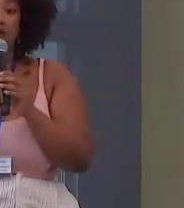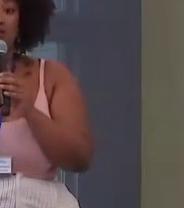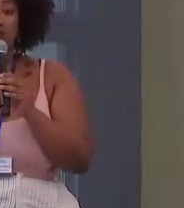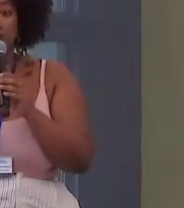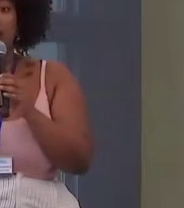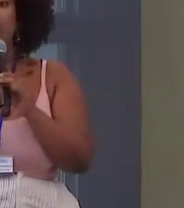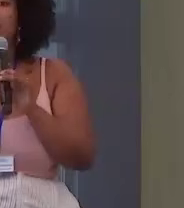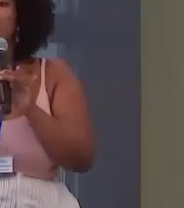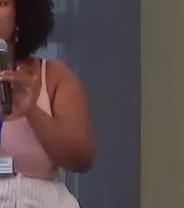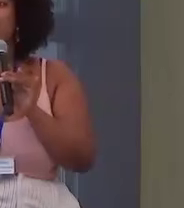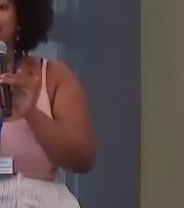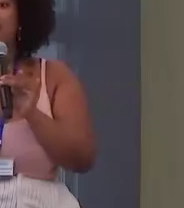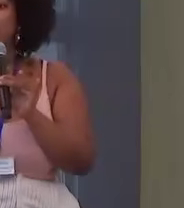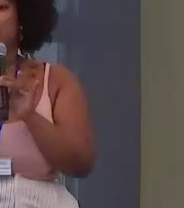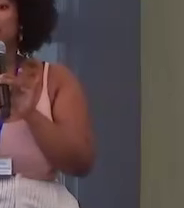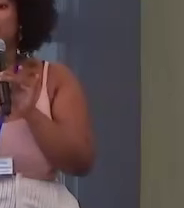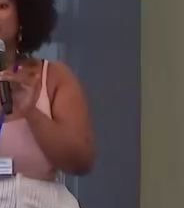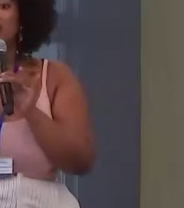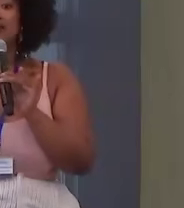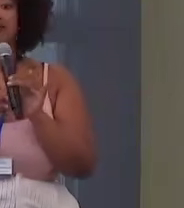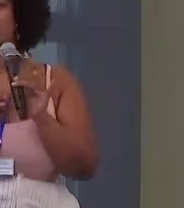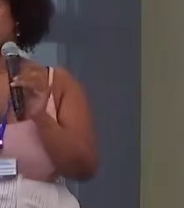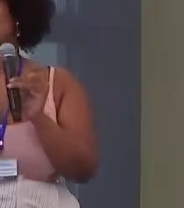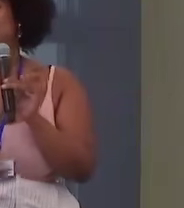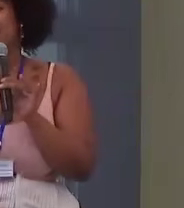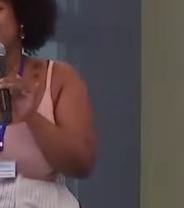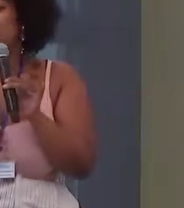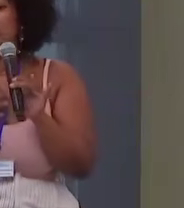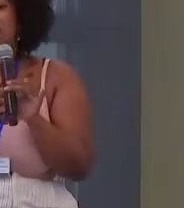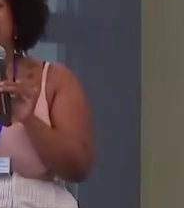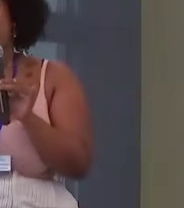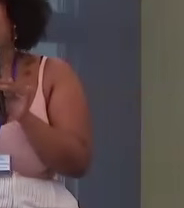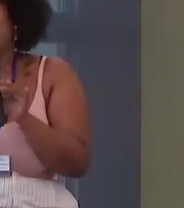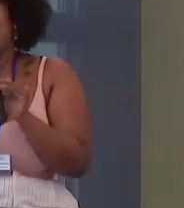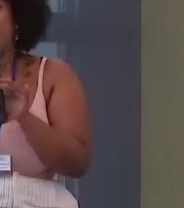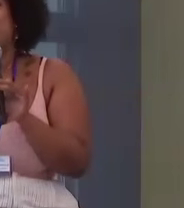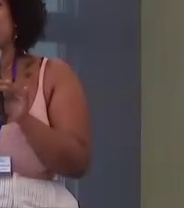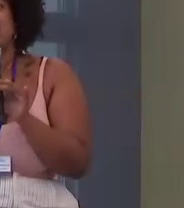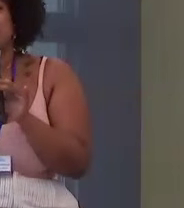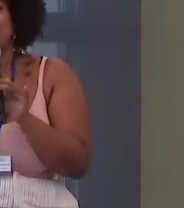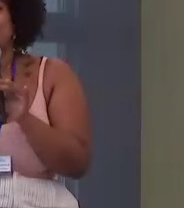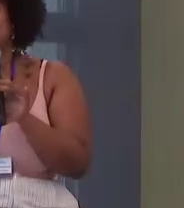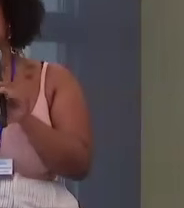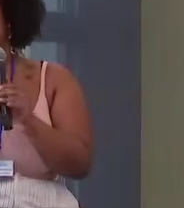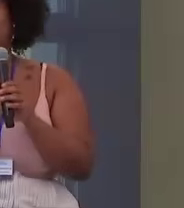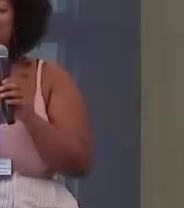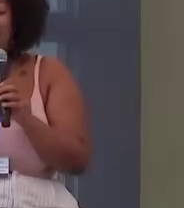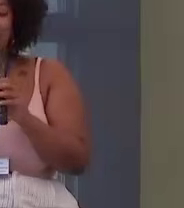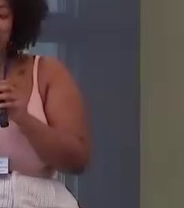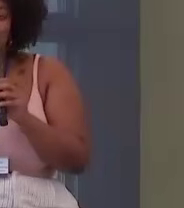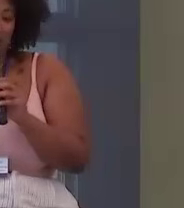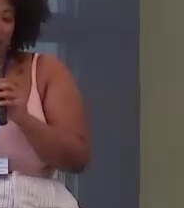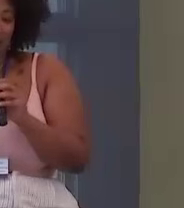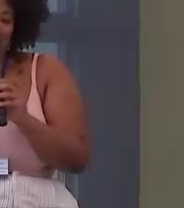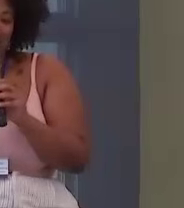need accommodations for, letting them know is just the strongest in my position. But I